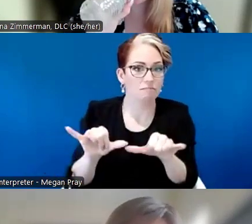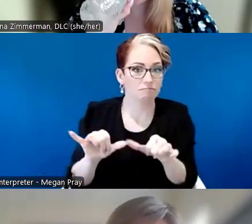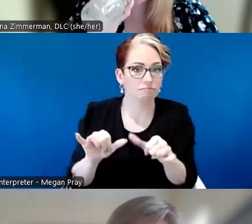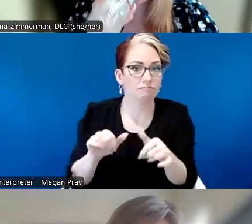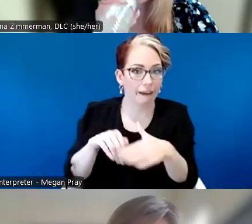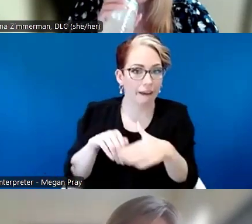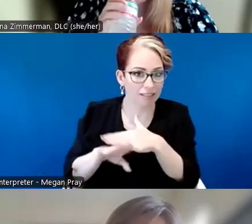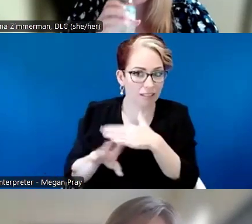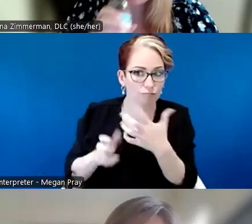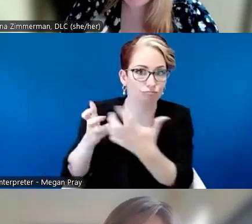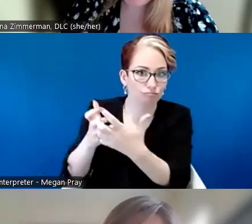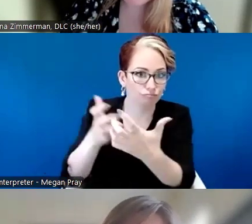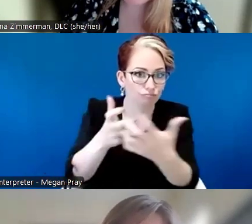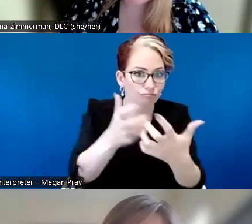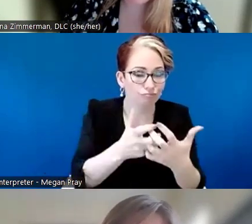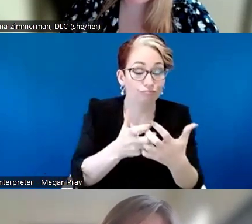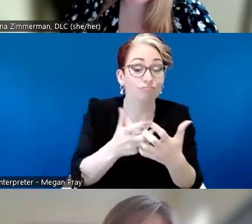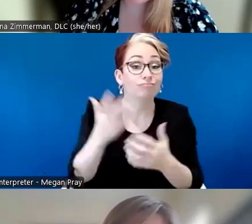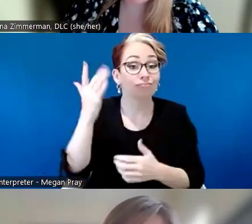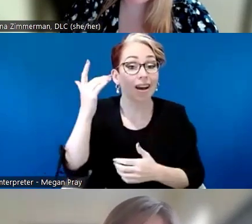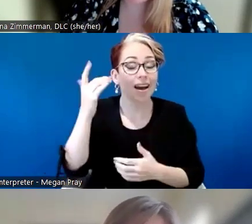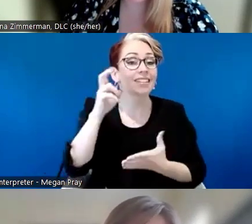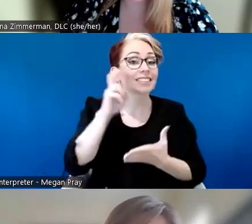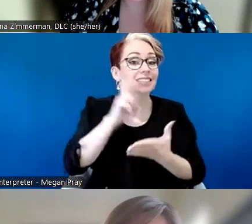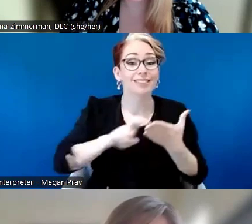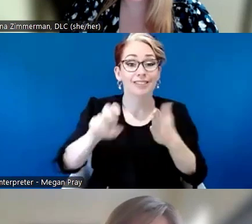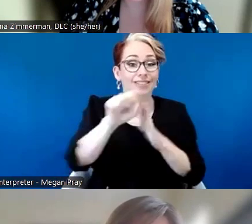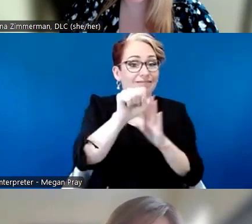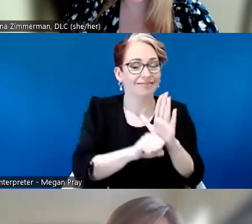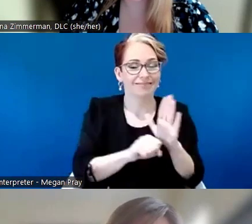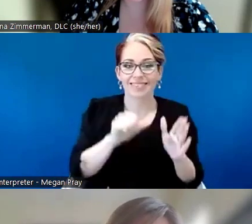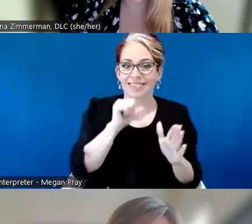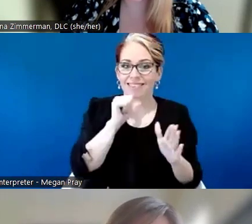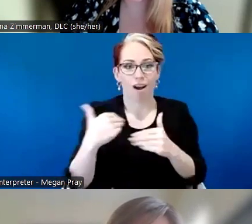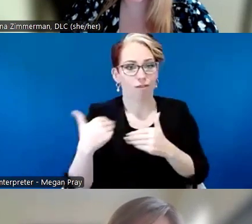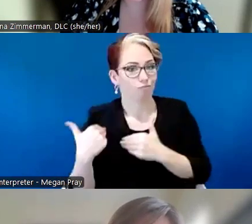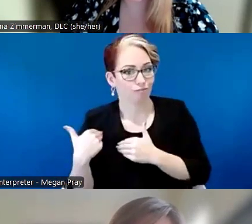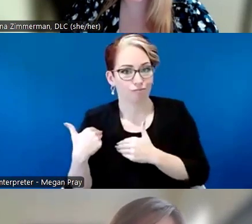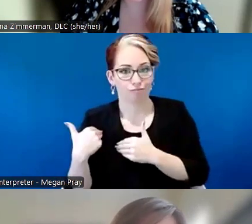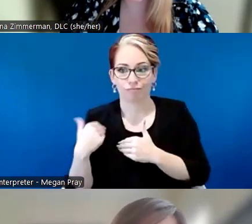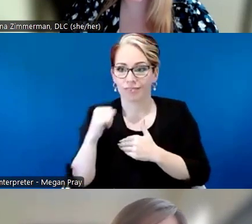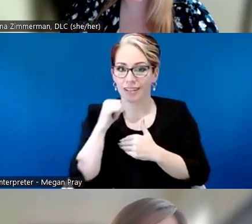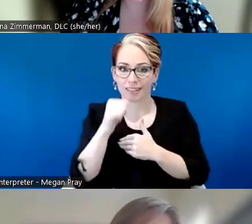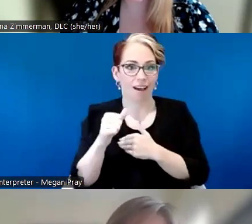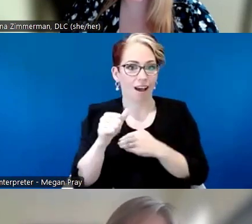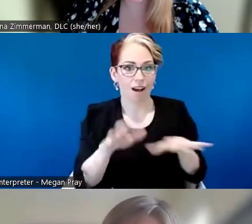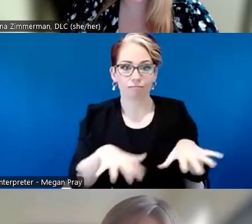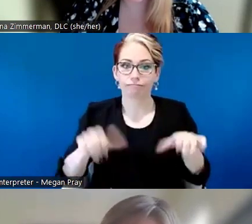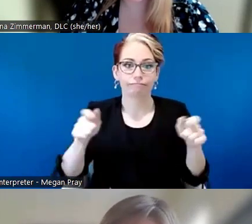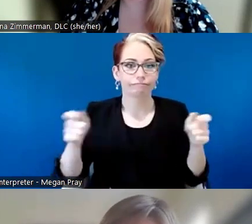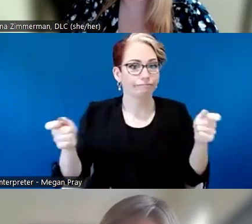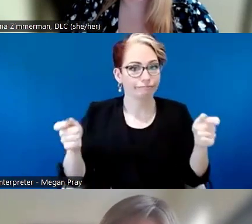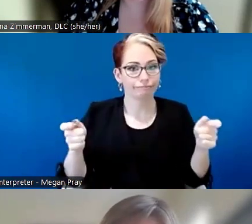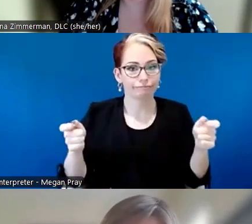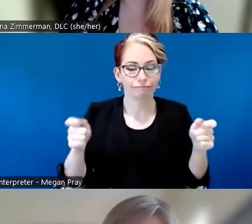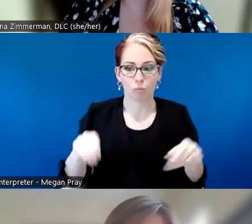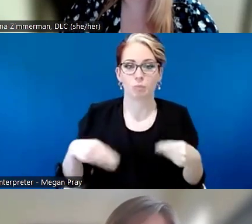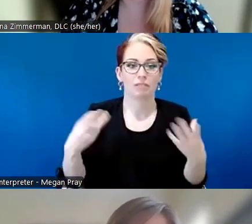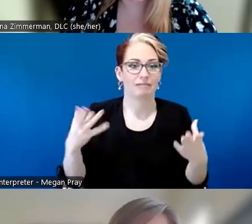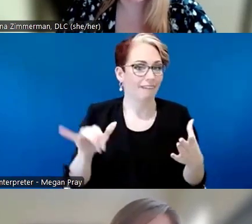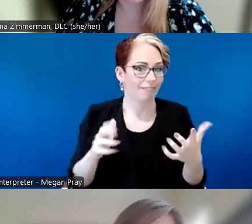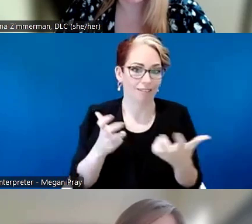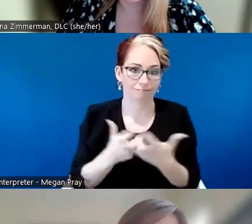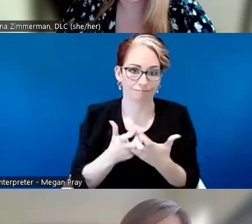the Secretary of the Commonwealth was not taking responsibility for providing them in local election years.